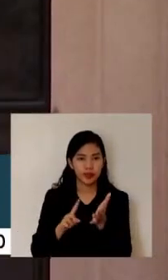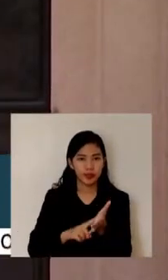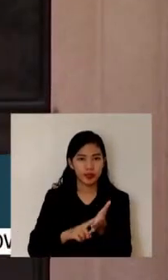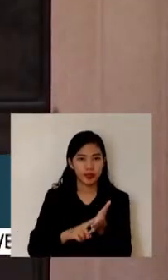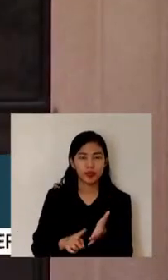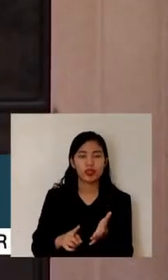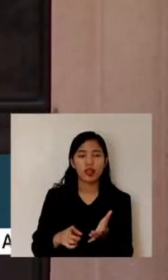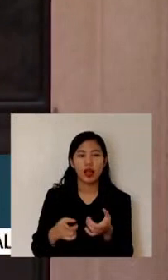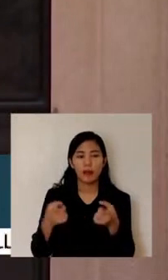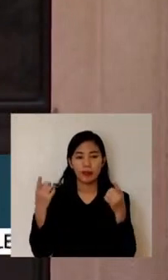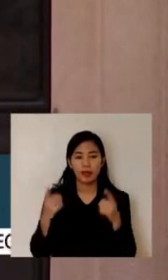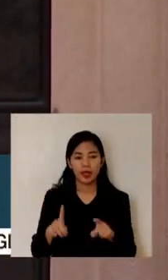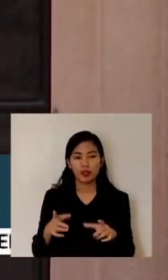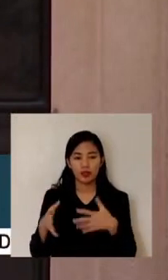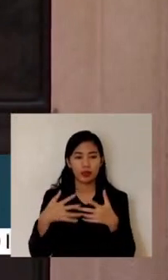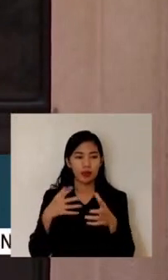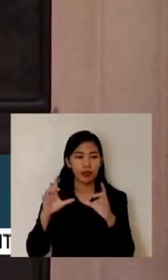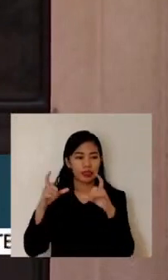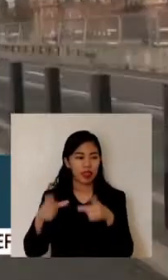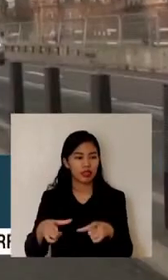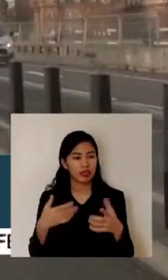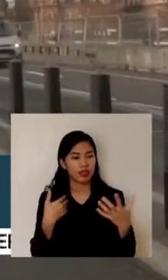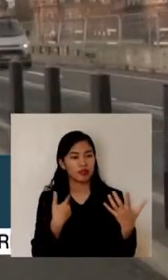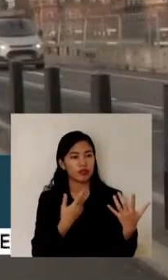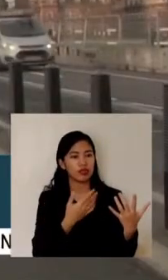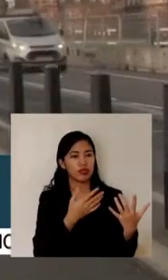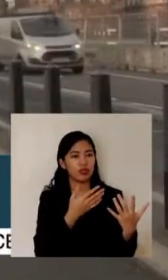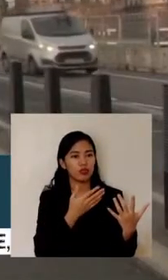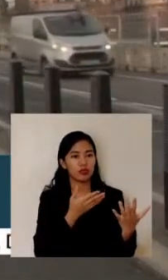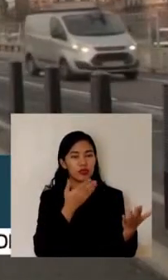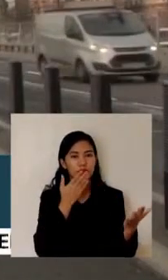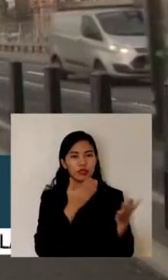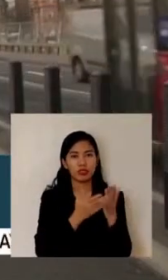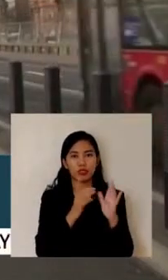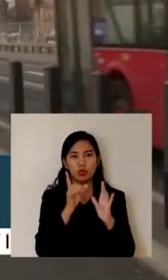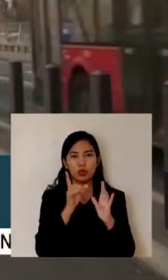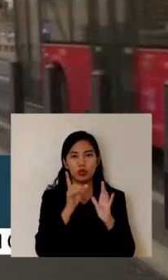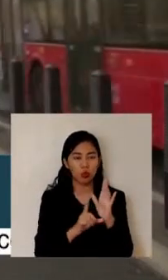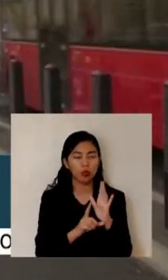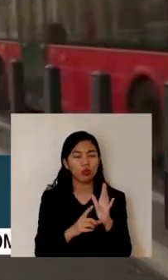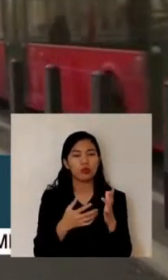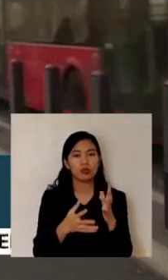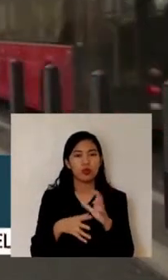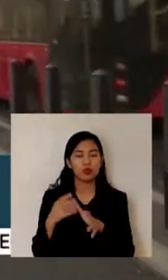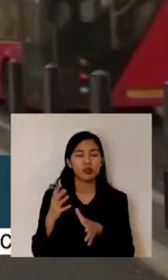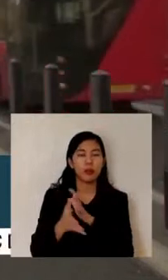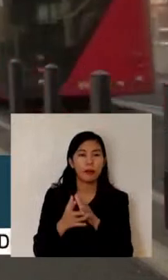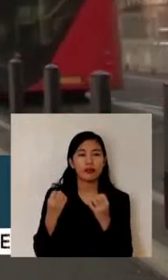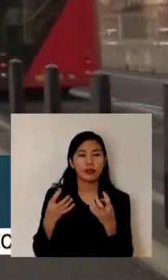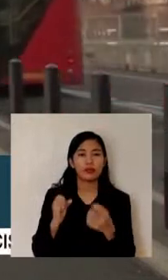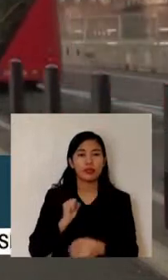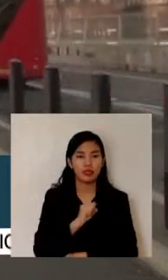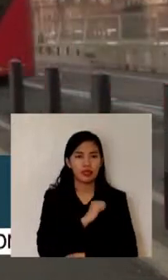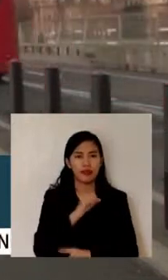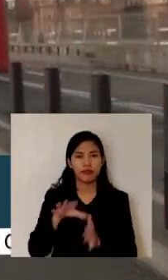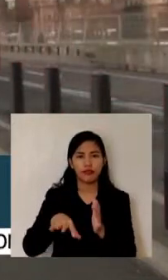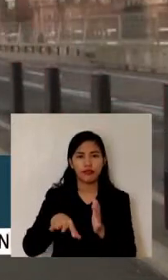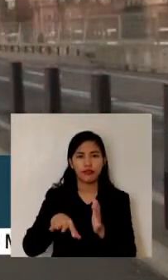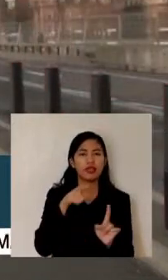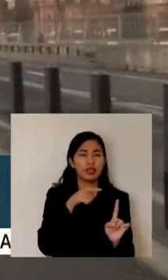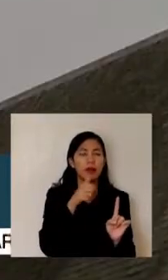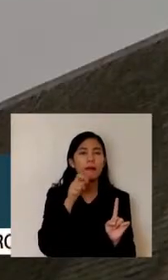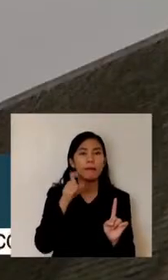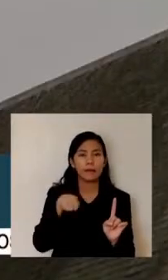violation of laws he had himself imposed, and with many of his own lawmakers determined that he must return life to